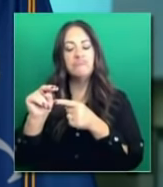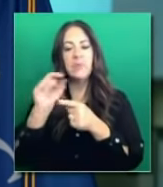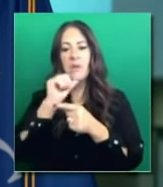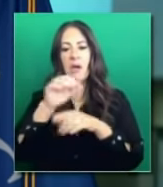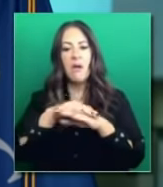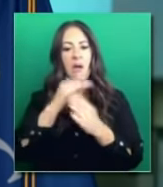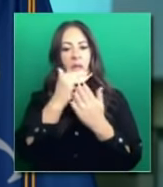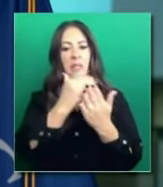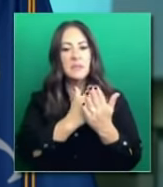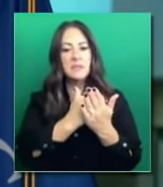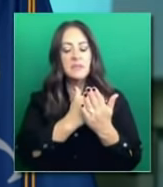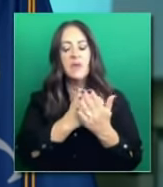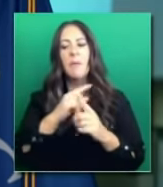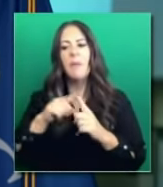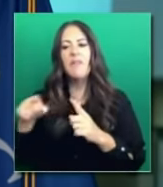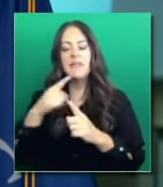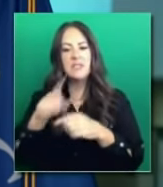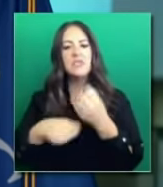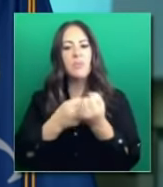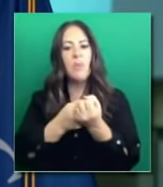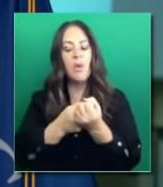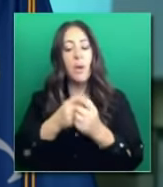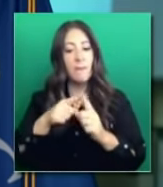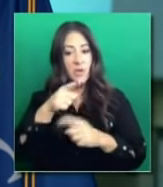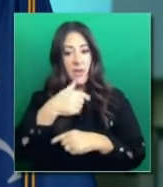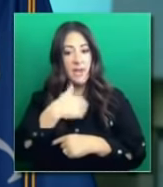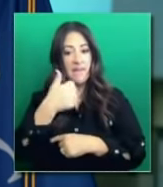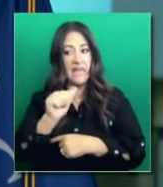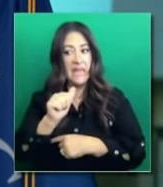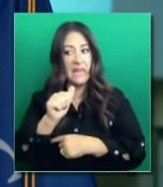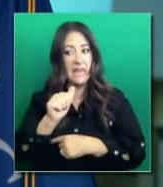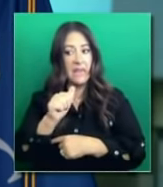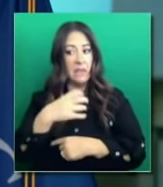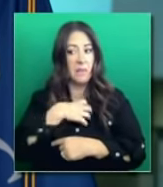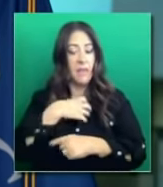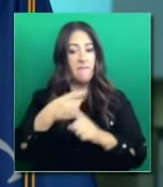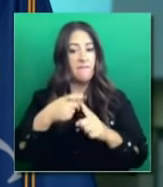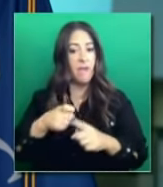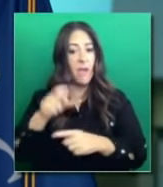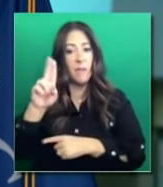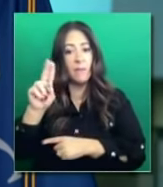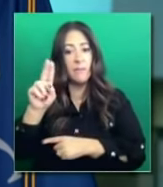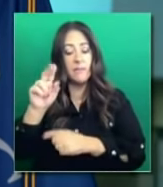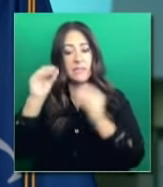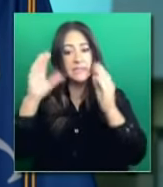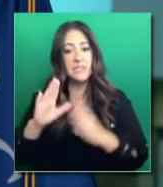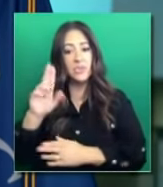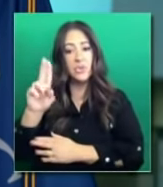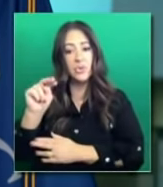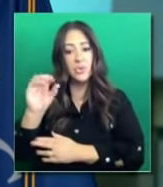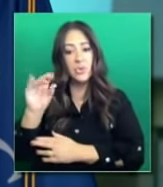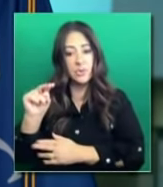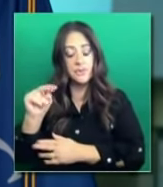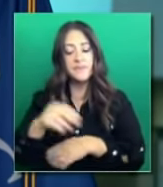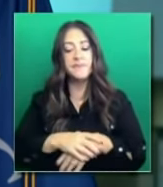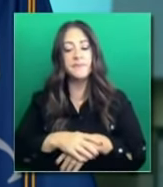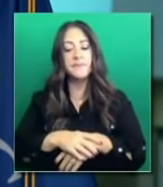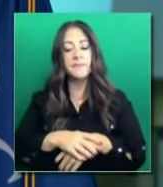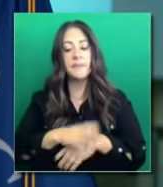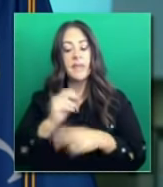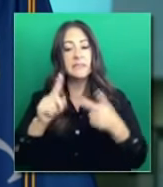in support. Have you had any reaction from that? Do you expect any blowback from the unions? And secondarily, you